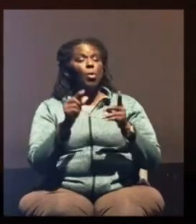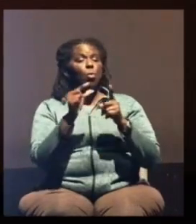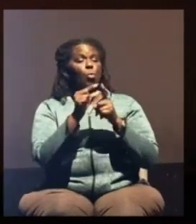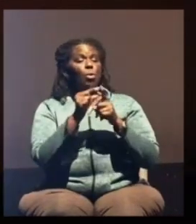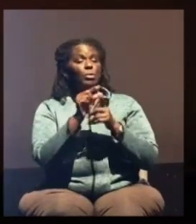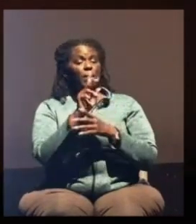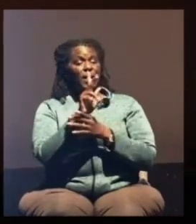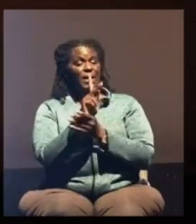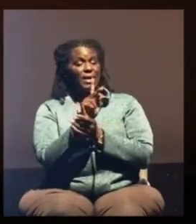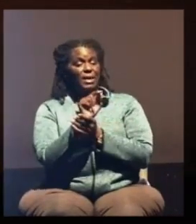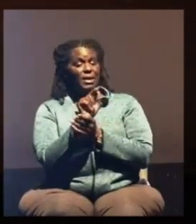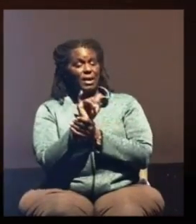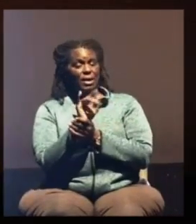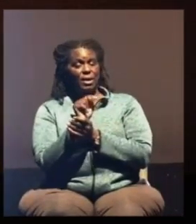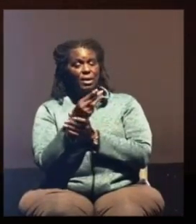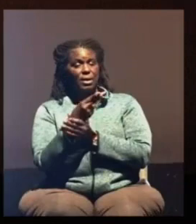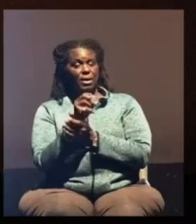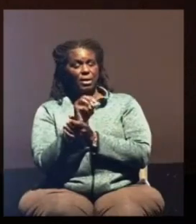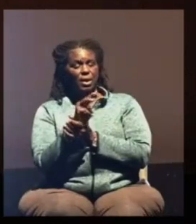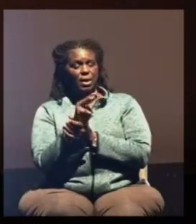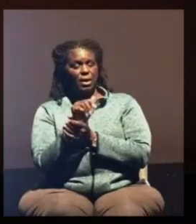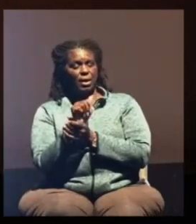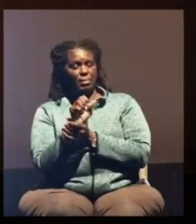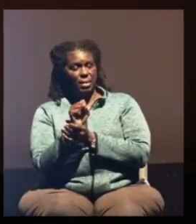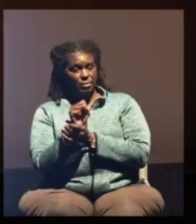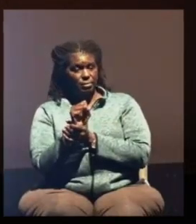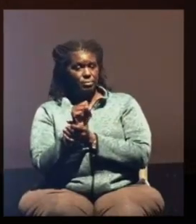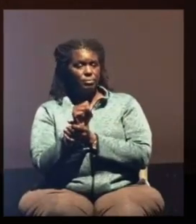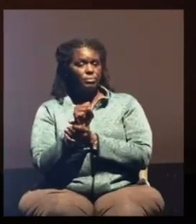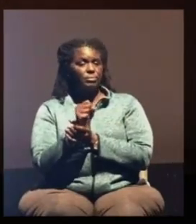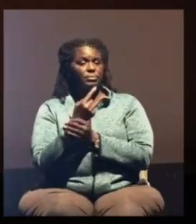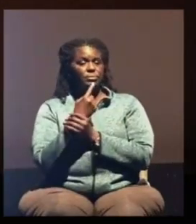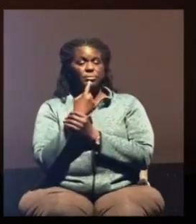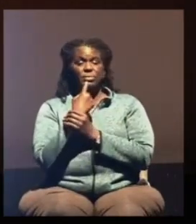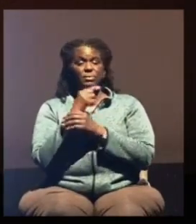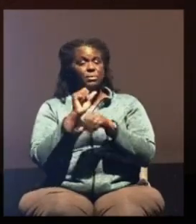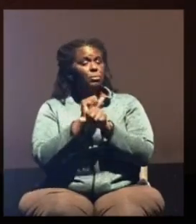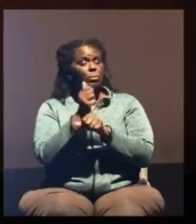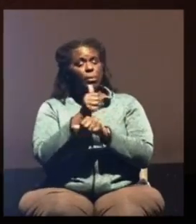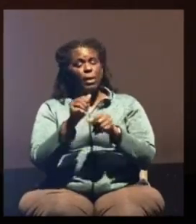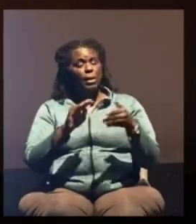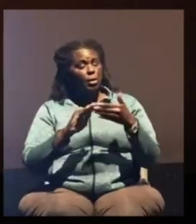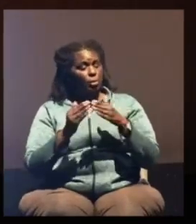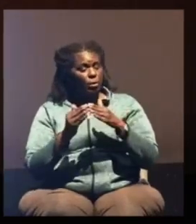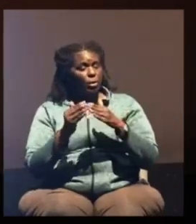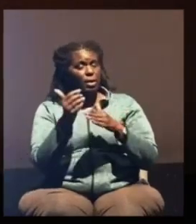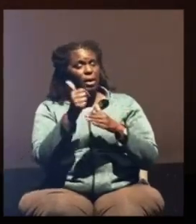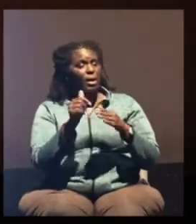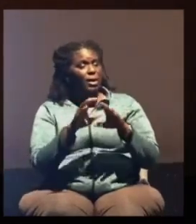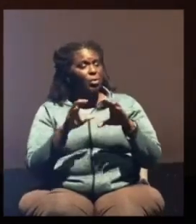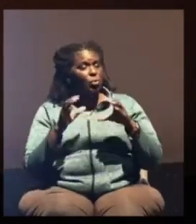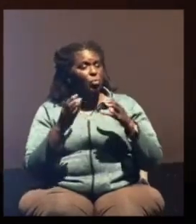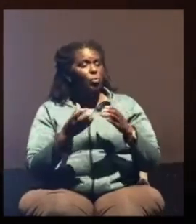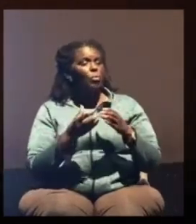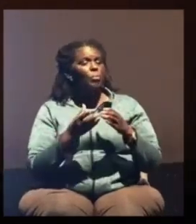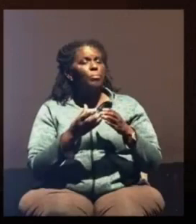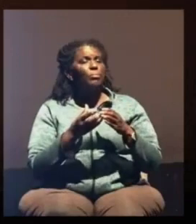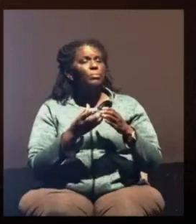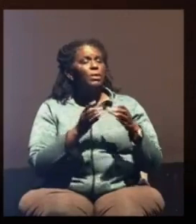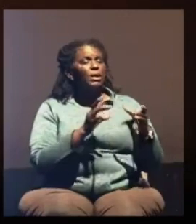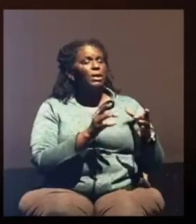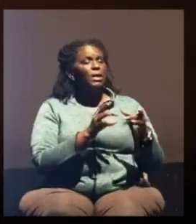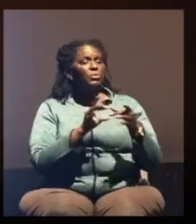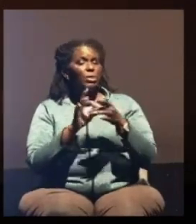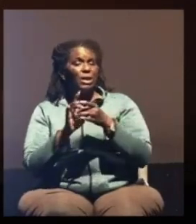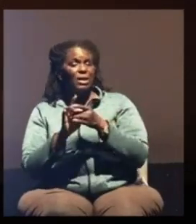Kay Thomas, who is likening the work of any community or any organization to that of a body. And